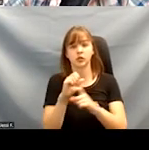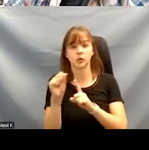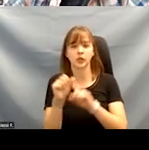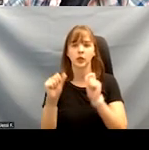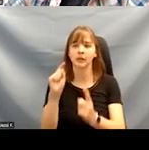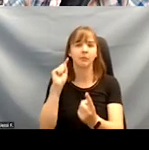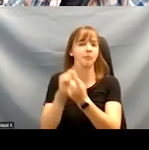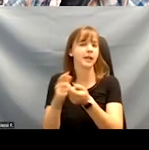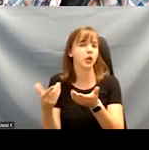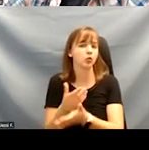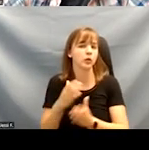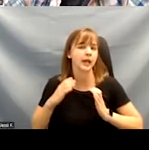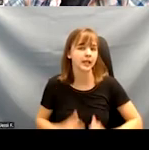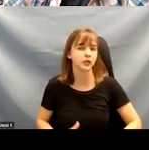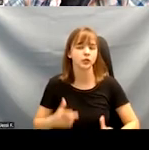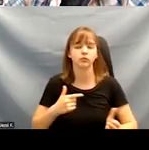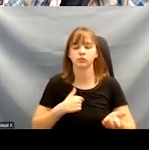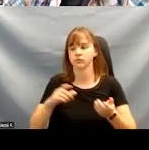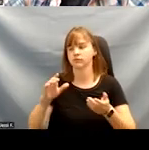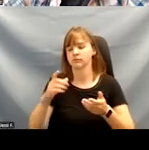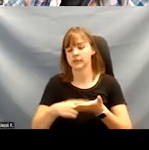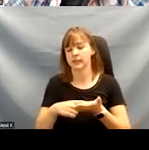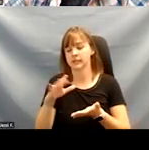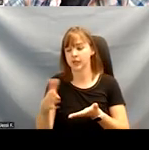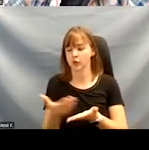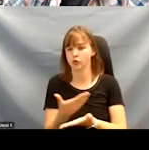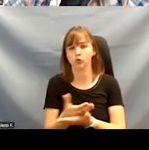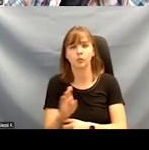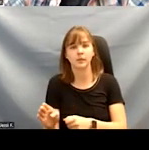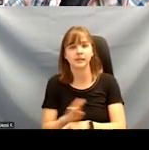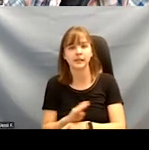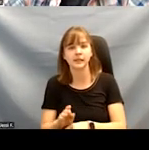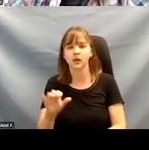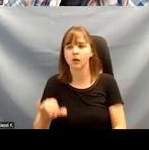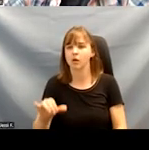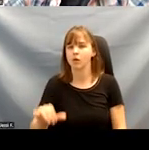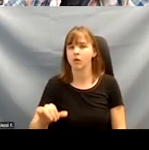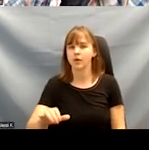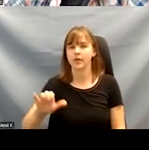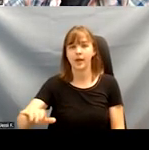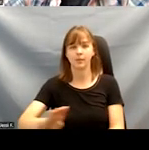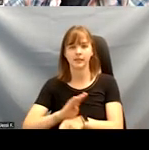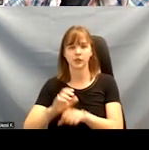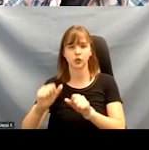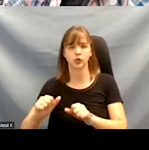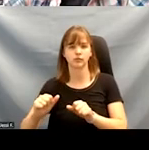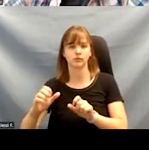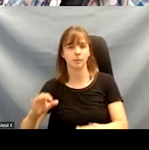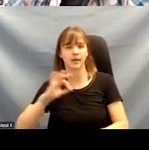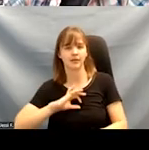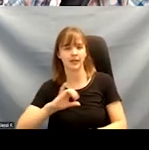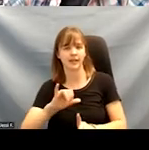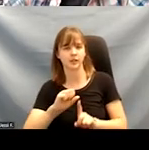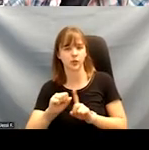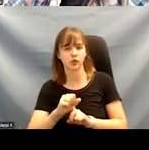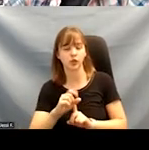business, to talk about how it could be beneficial to wherever the situation is. You'd be surprised,